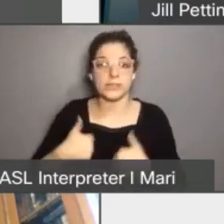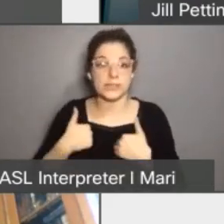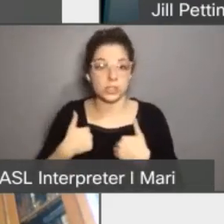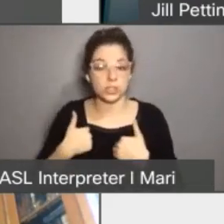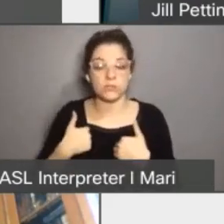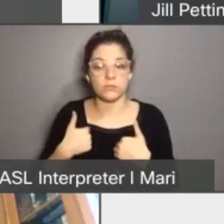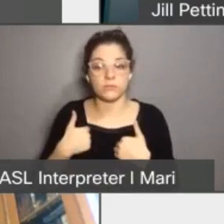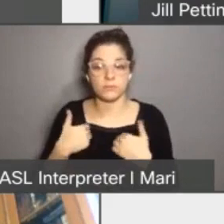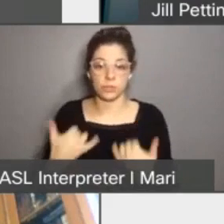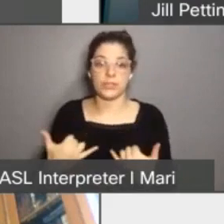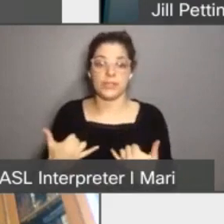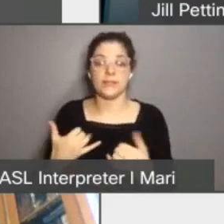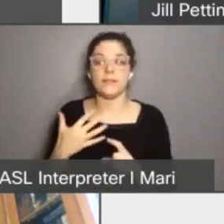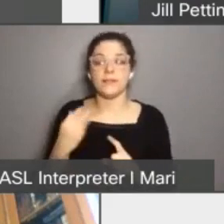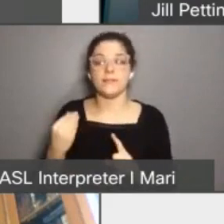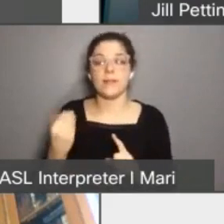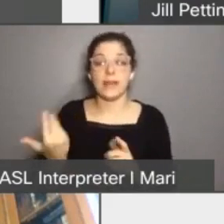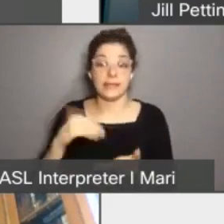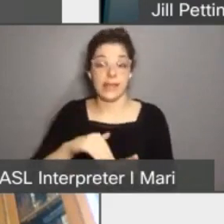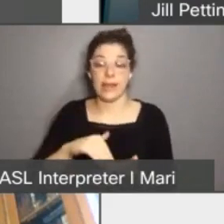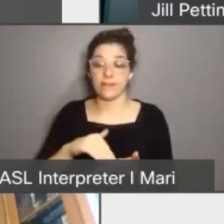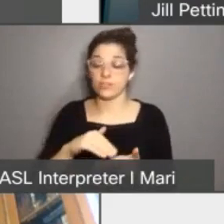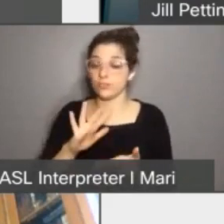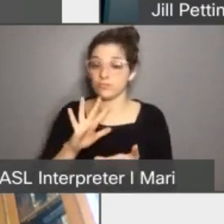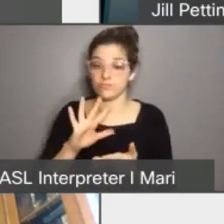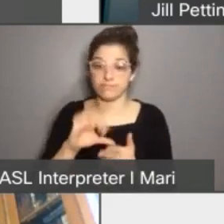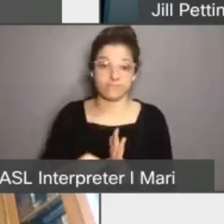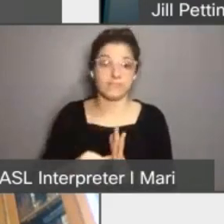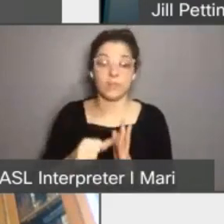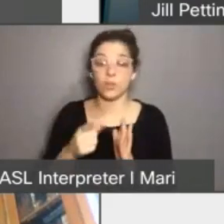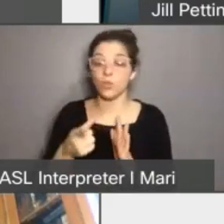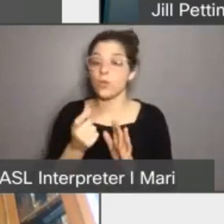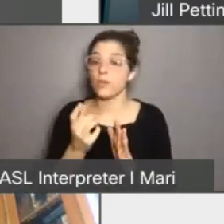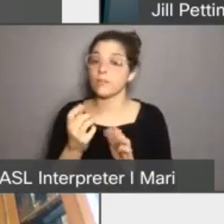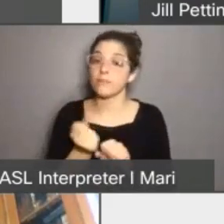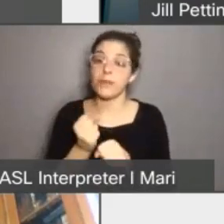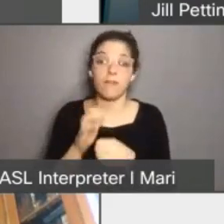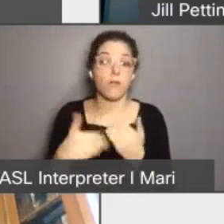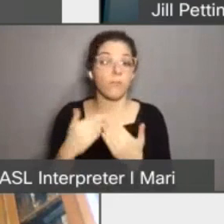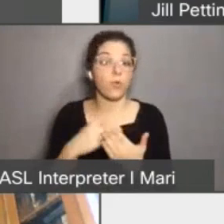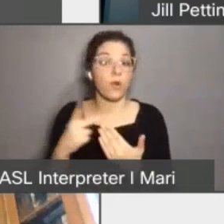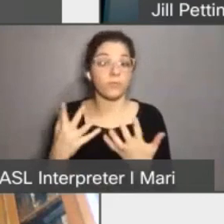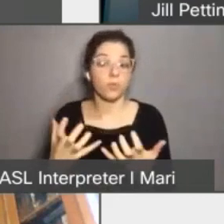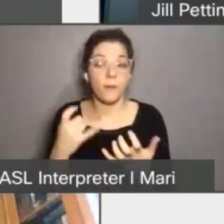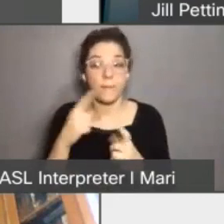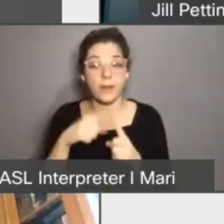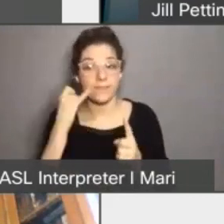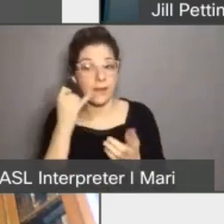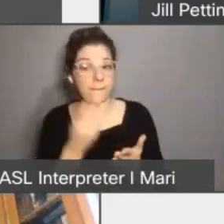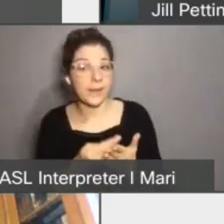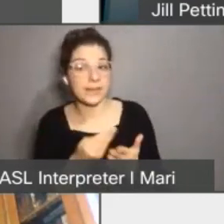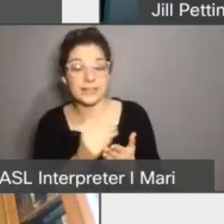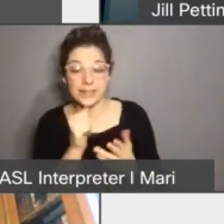residential currently, and again, I have to hit home that you can make all the programs you want, but if the money is not